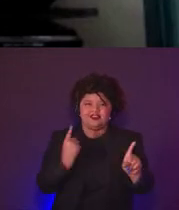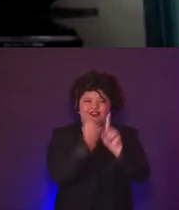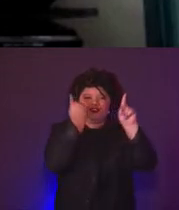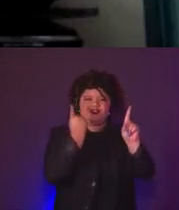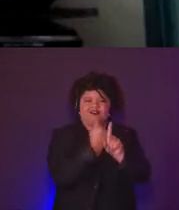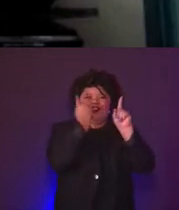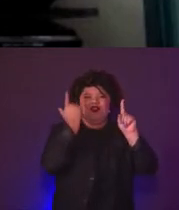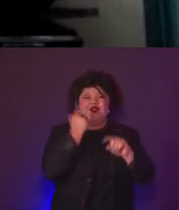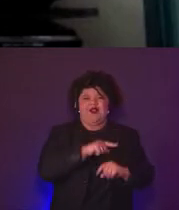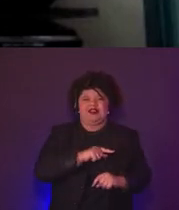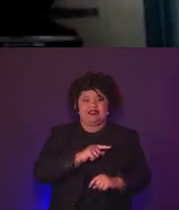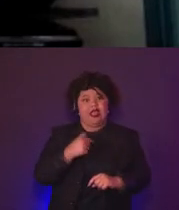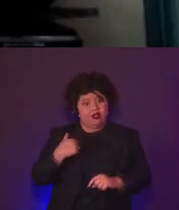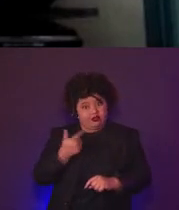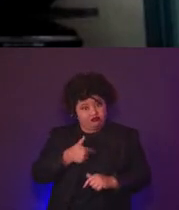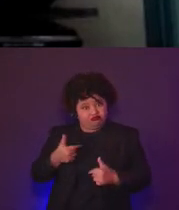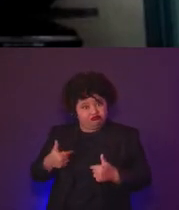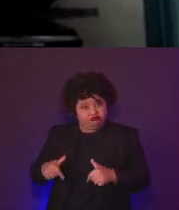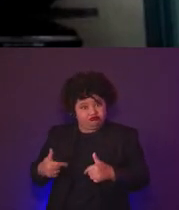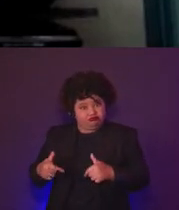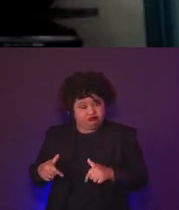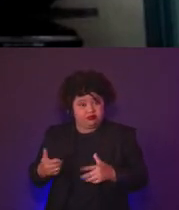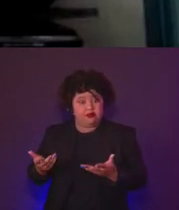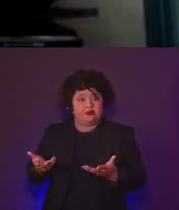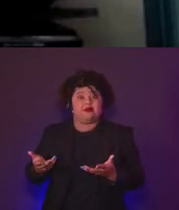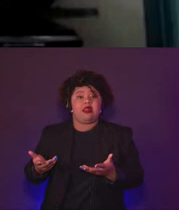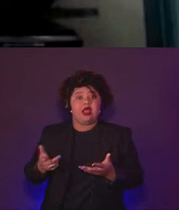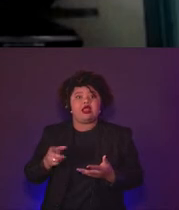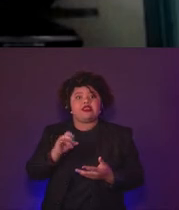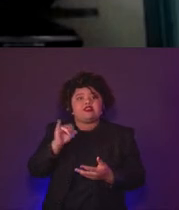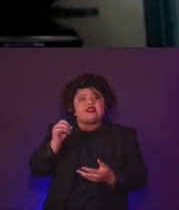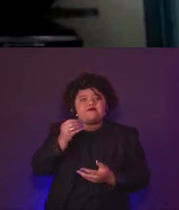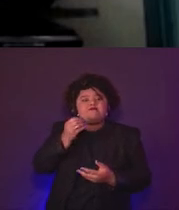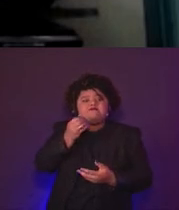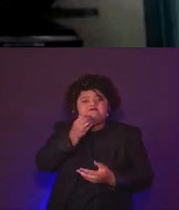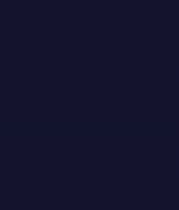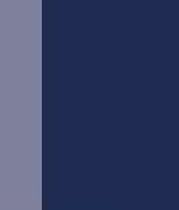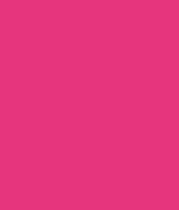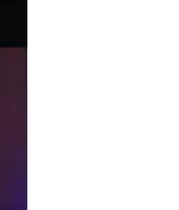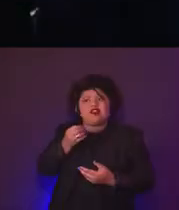less discord in the world. I can say that.